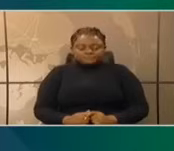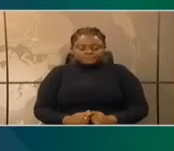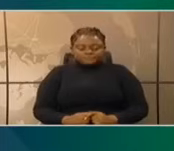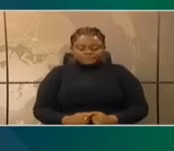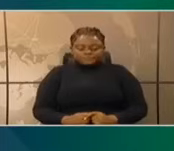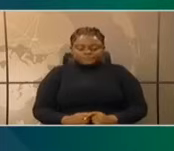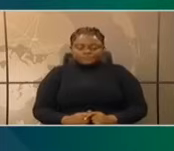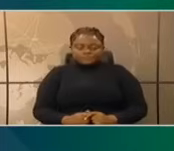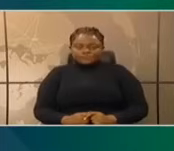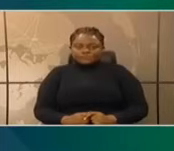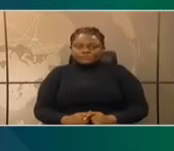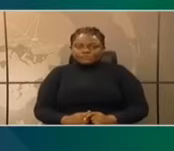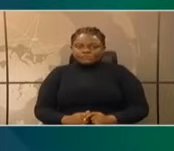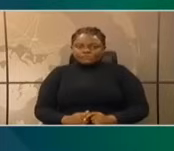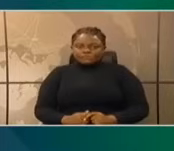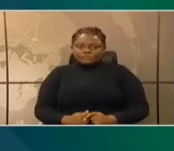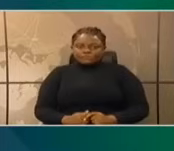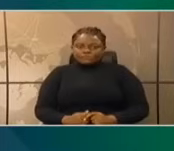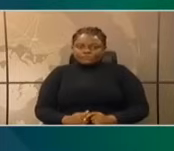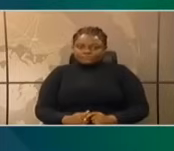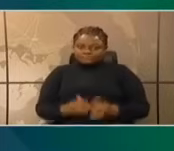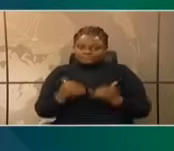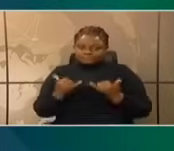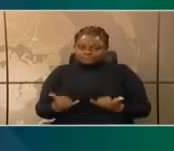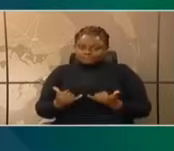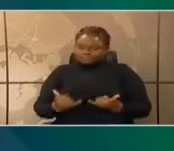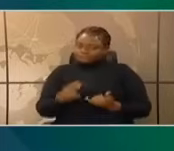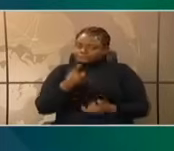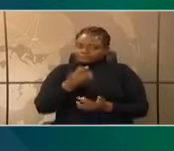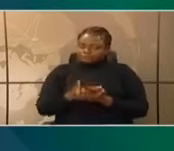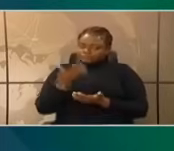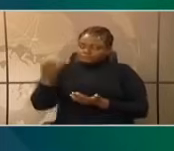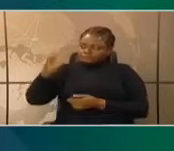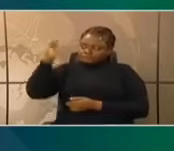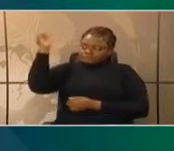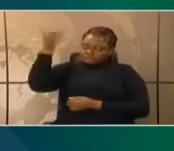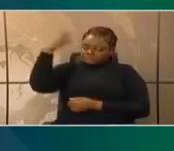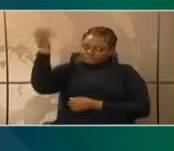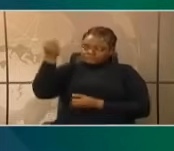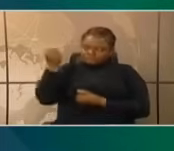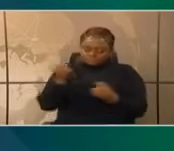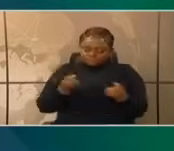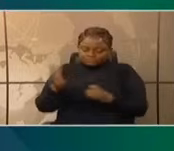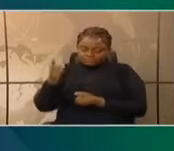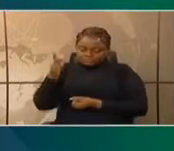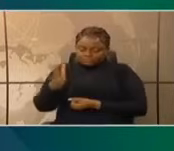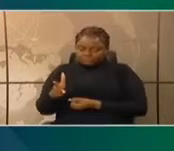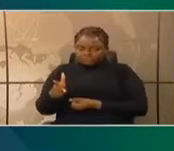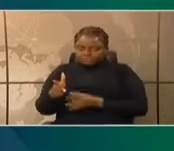it's a daybreak na thank god what for no ambulance 80,000